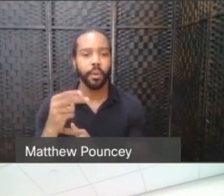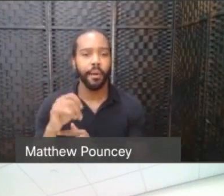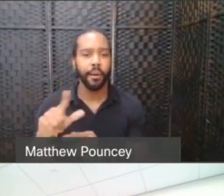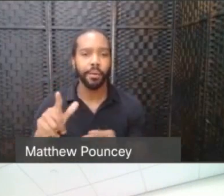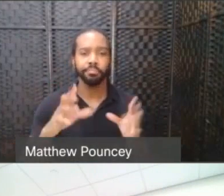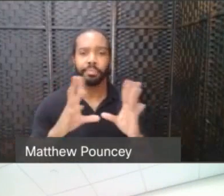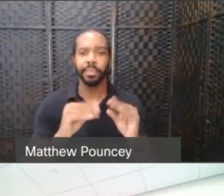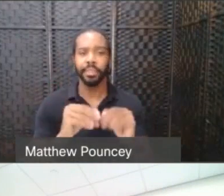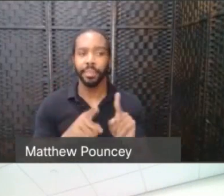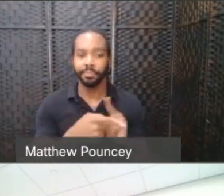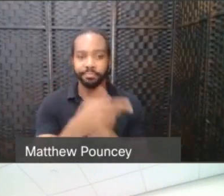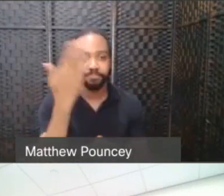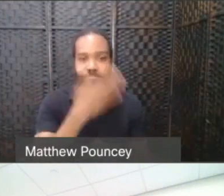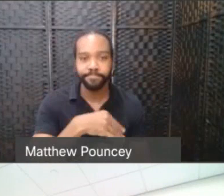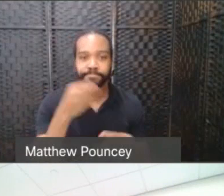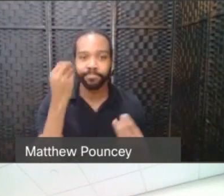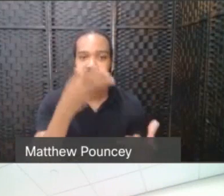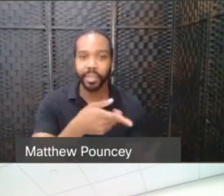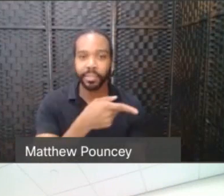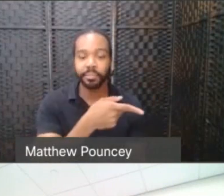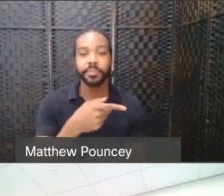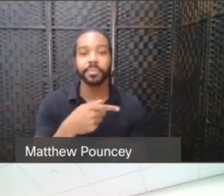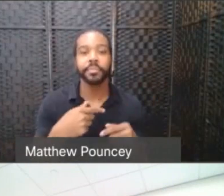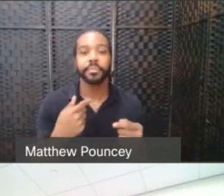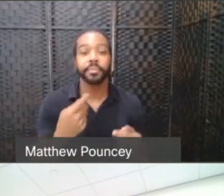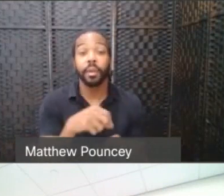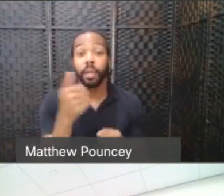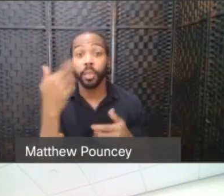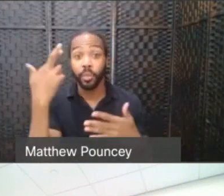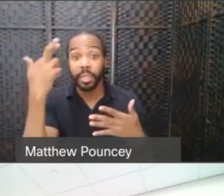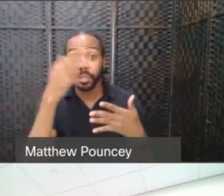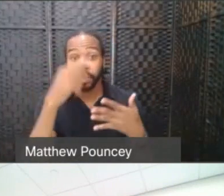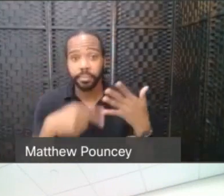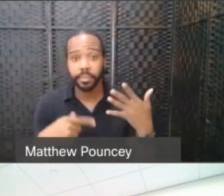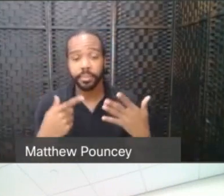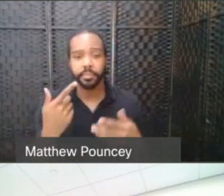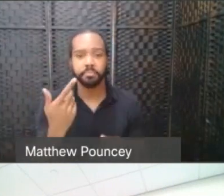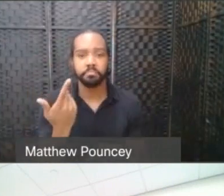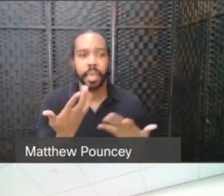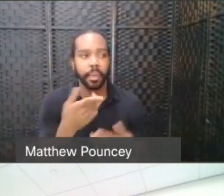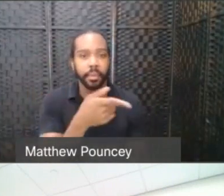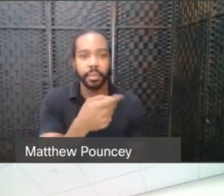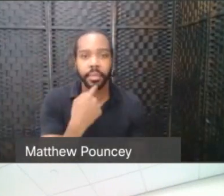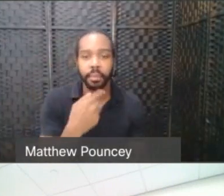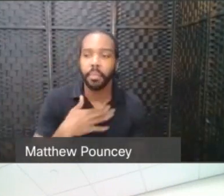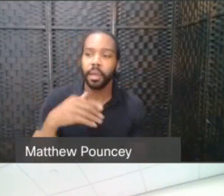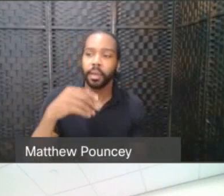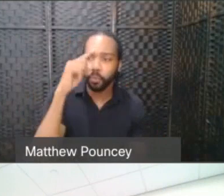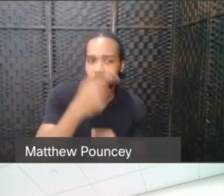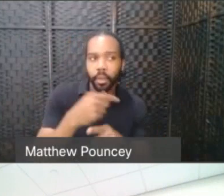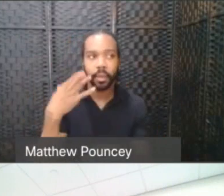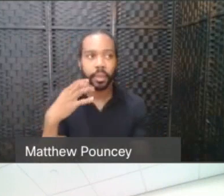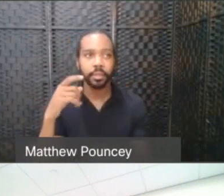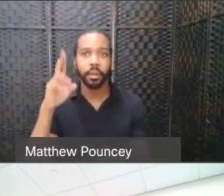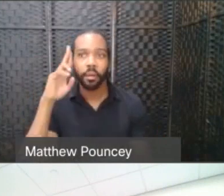misinformation. And the other thing was, you know, other reasons are, you know, my brother, cousin, uncle, mom